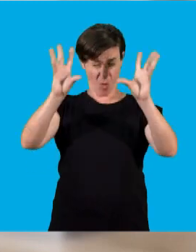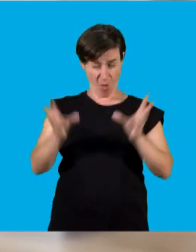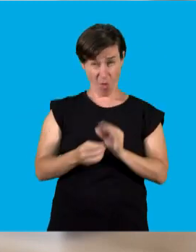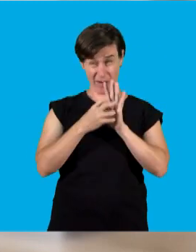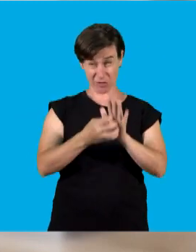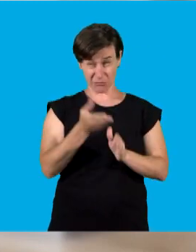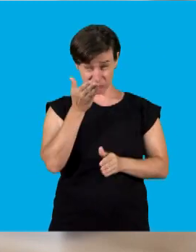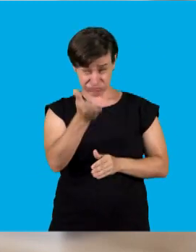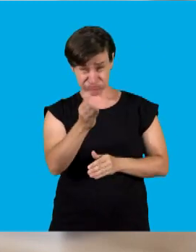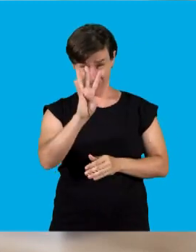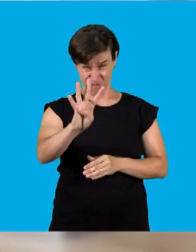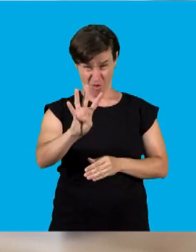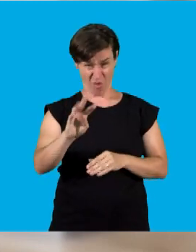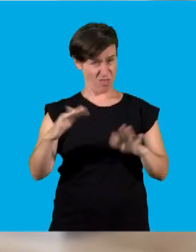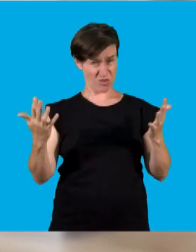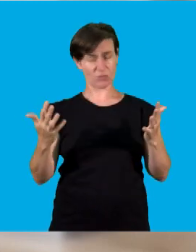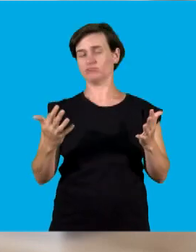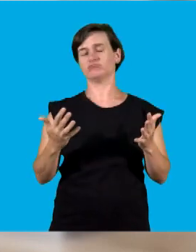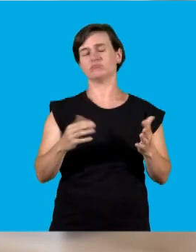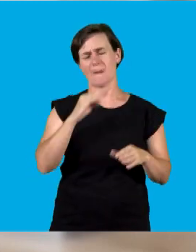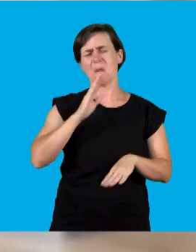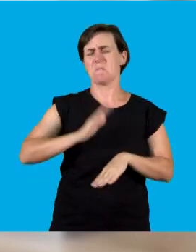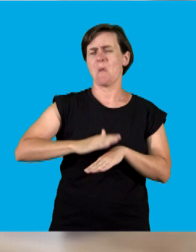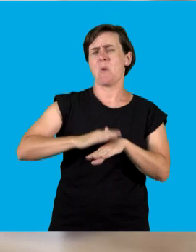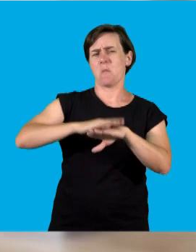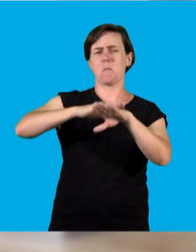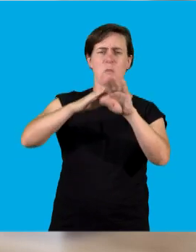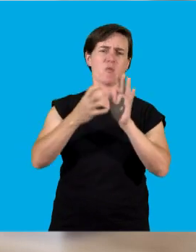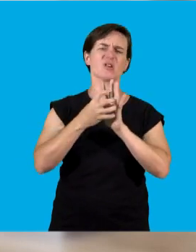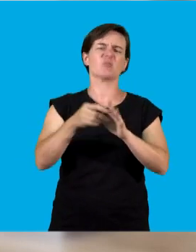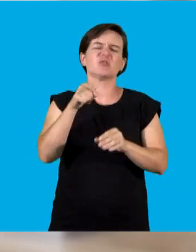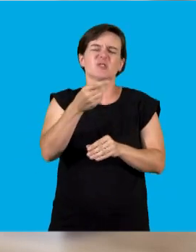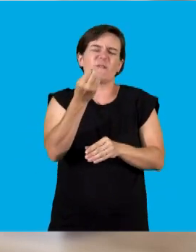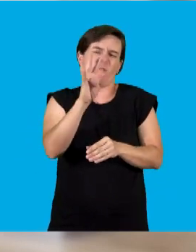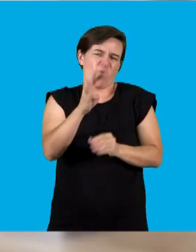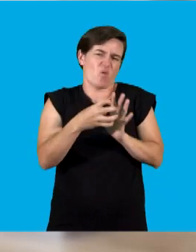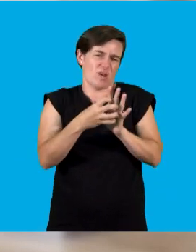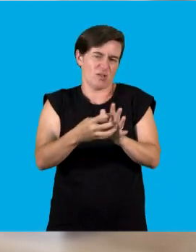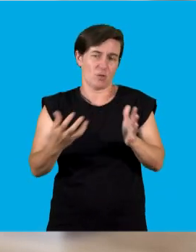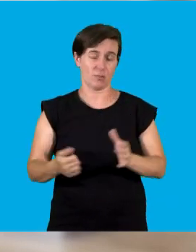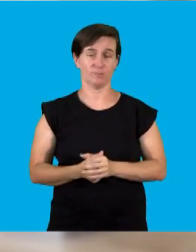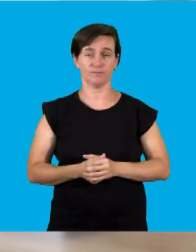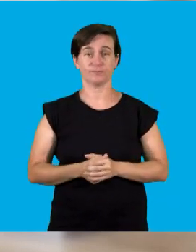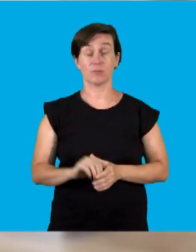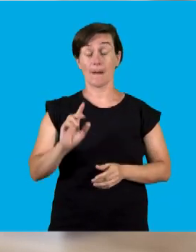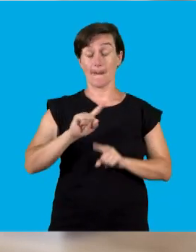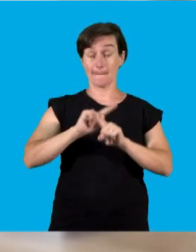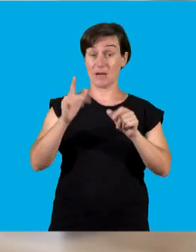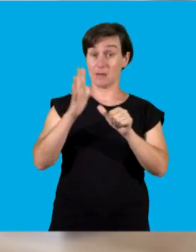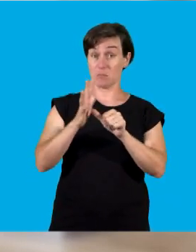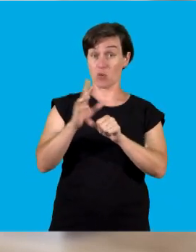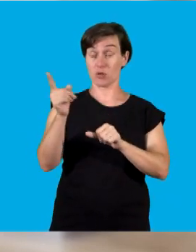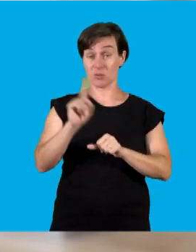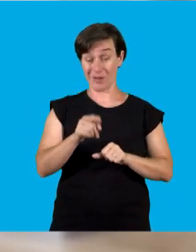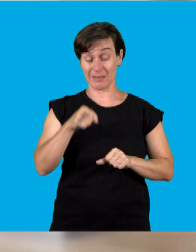just as limited as these 4 examples that are included here. There are many industries, but one thing that you need to know is that these industries, they deal